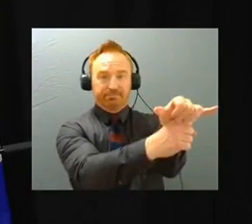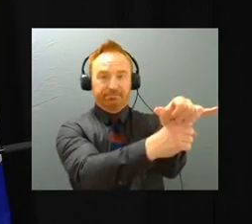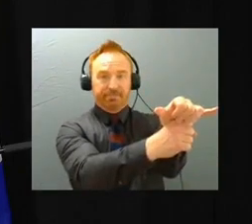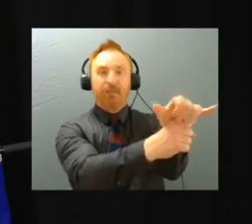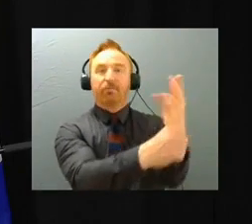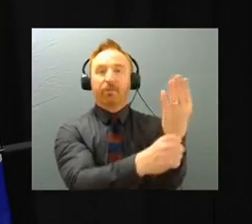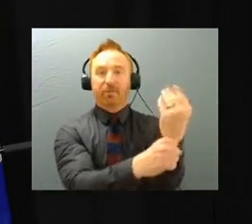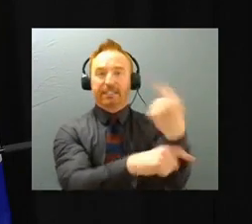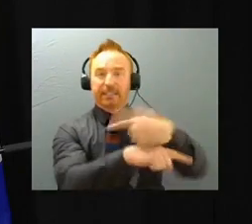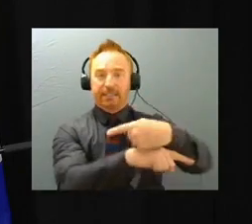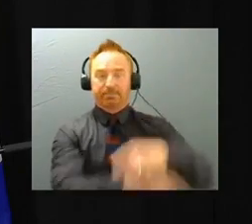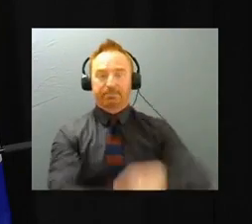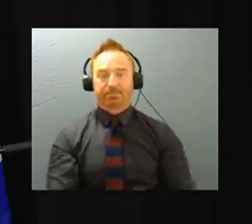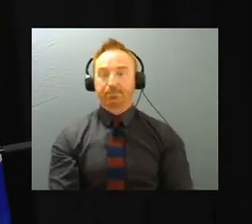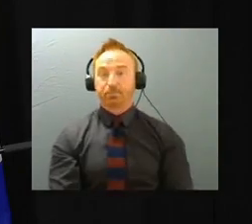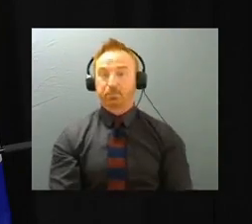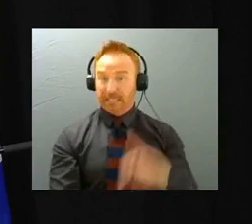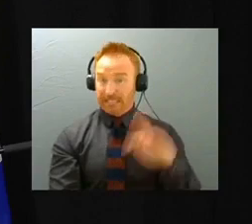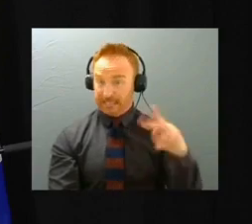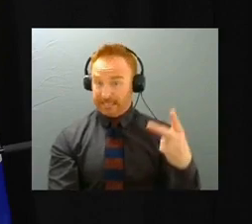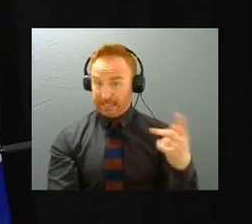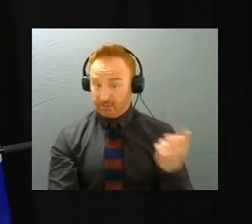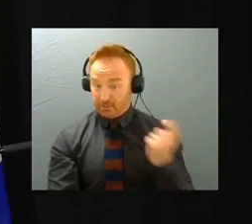Thank you. Follow-up question, Anna? So then